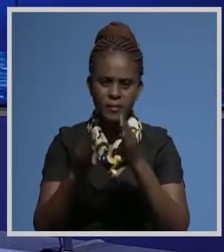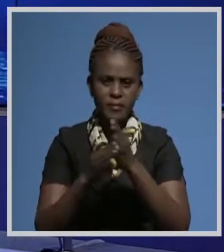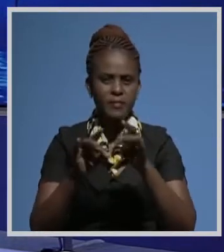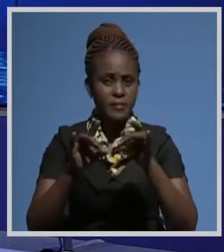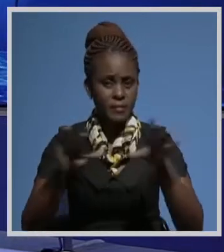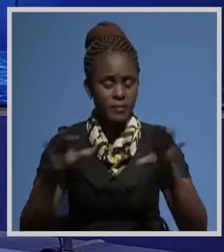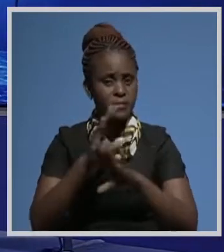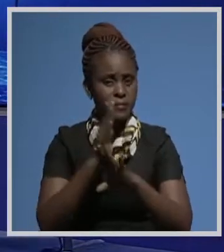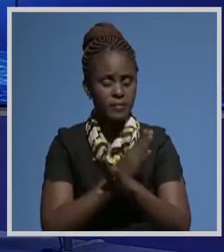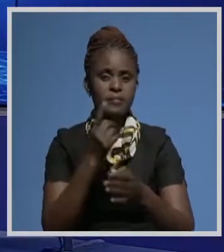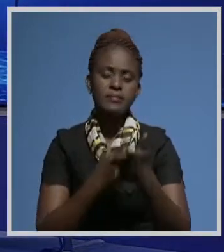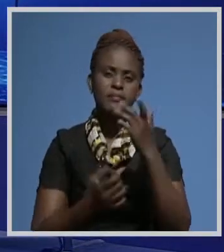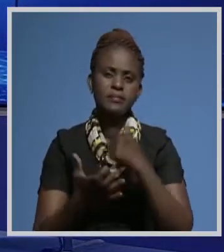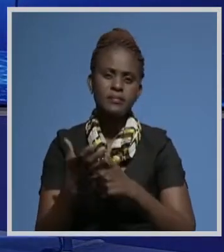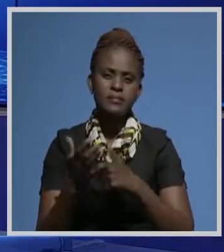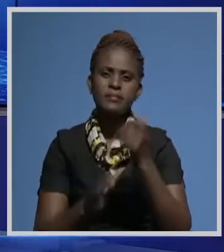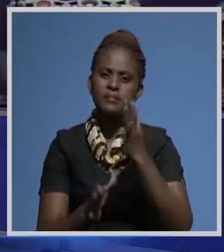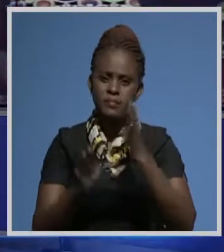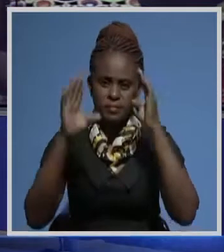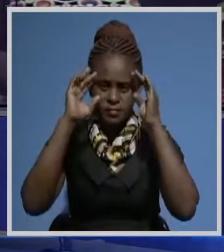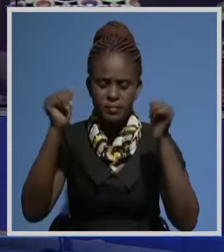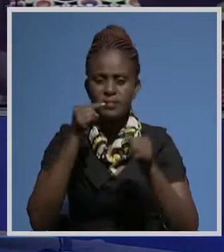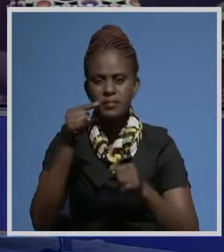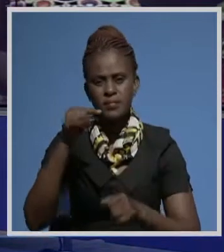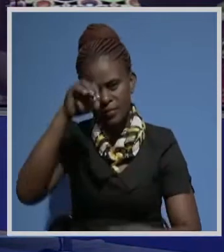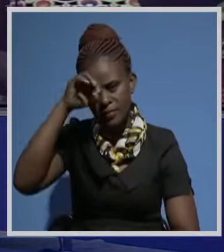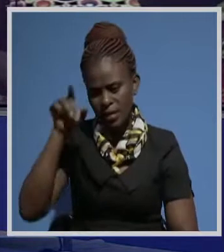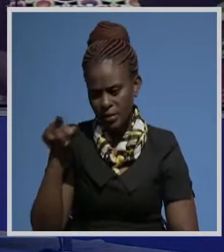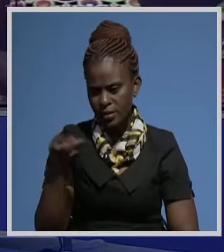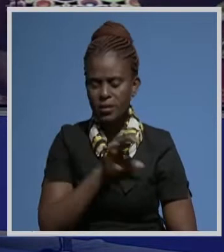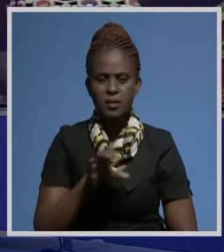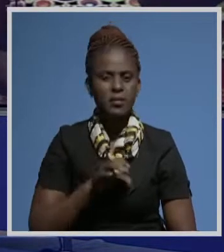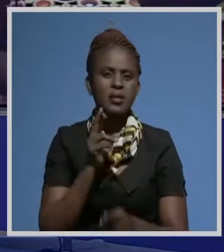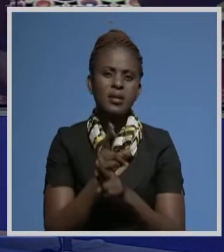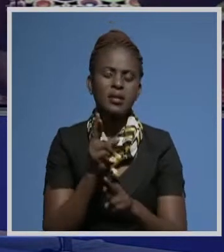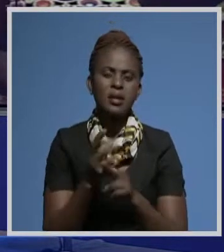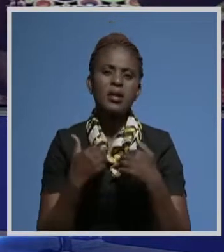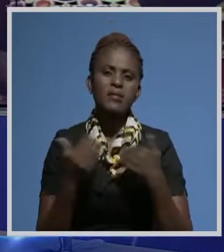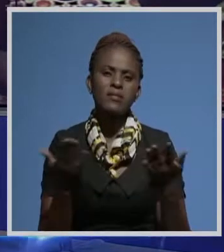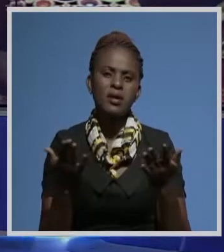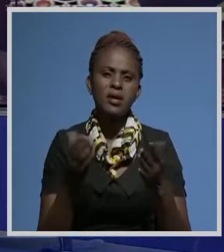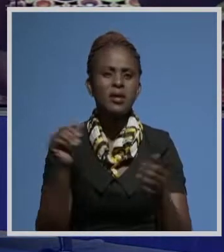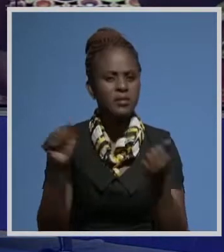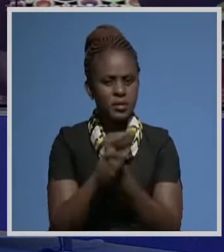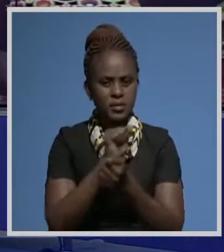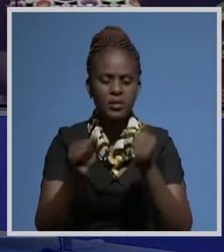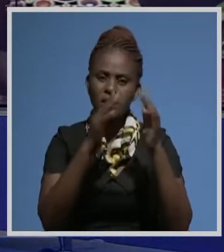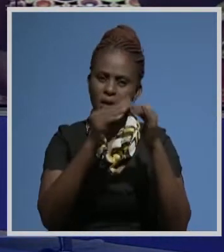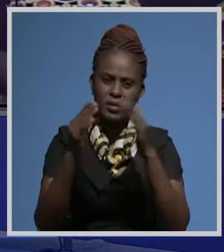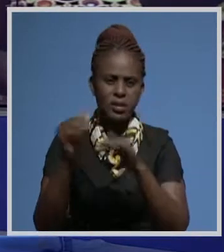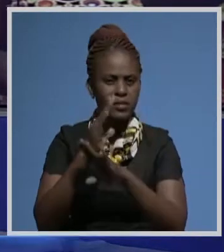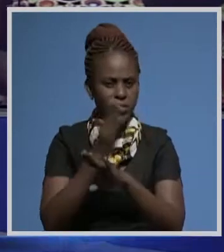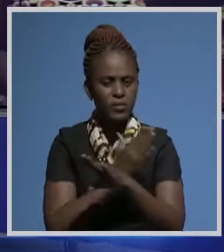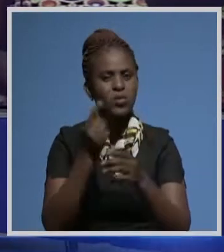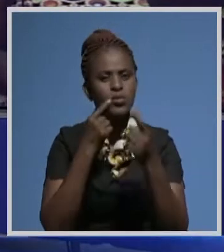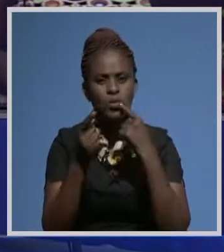consulting. Mrs. Wina says the mining firm has no right to demolish people's houses before it is already in talks with government to offer its